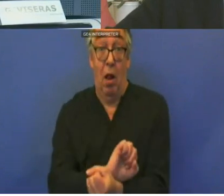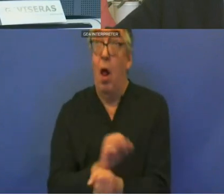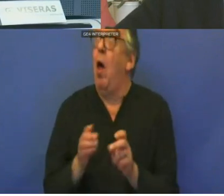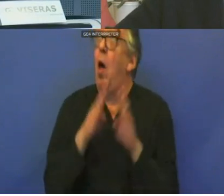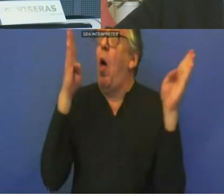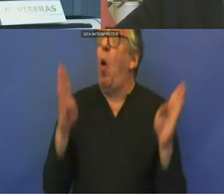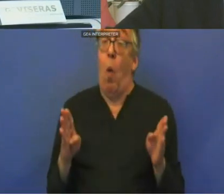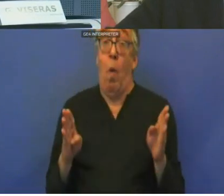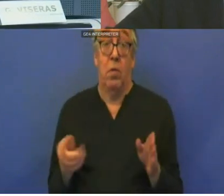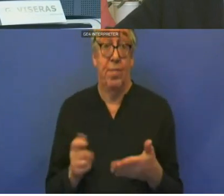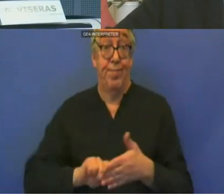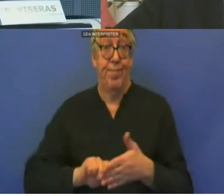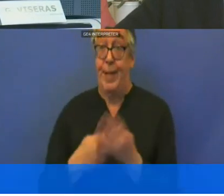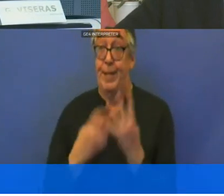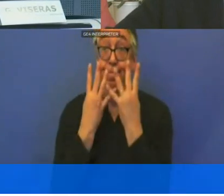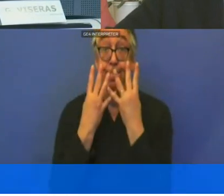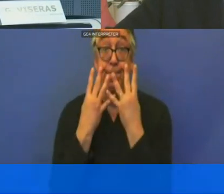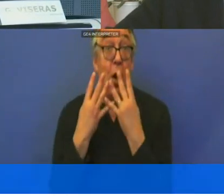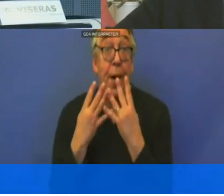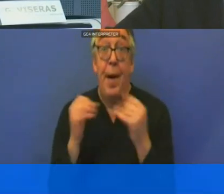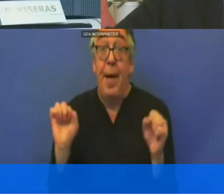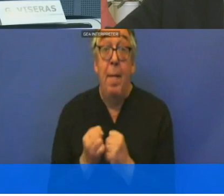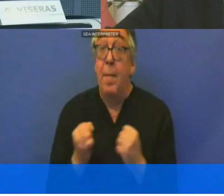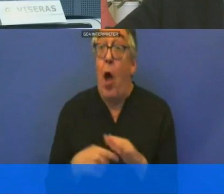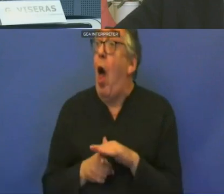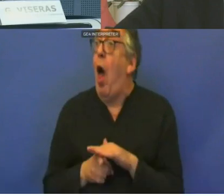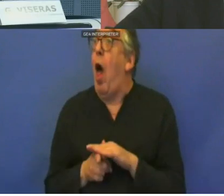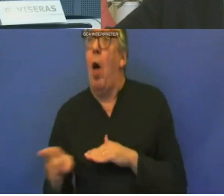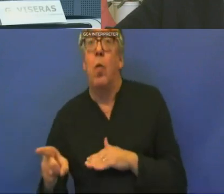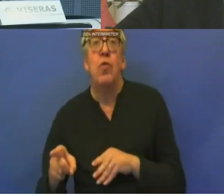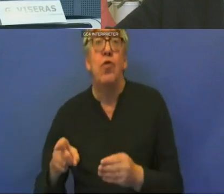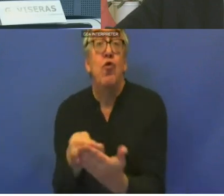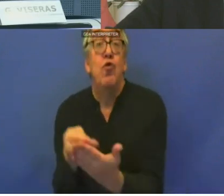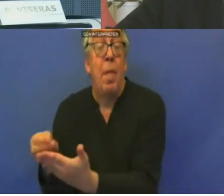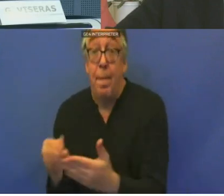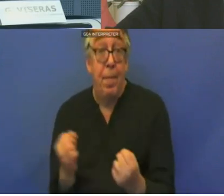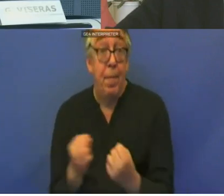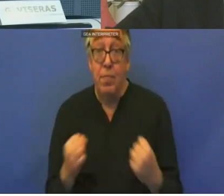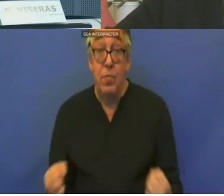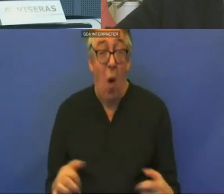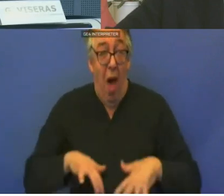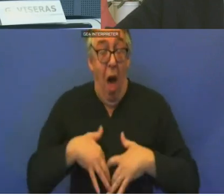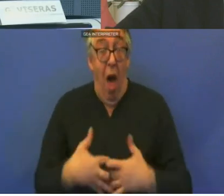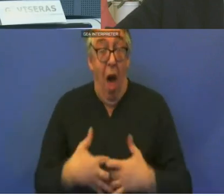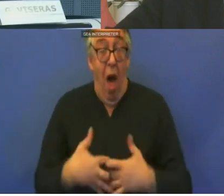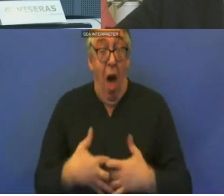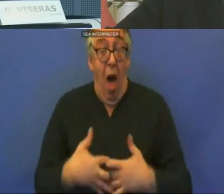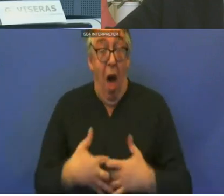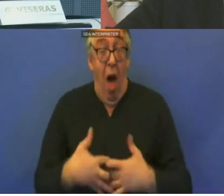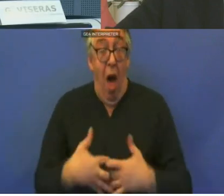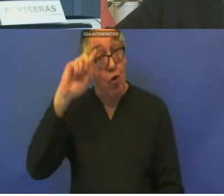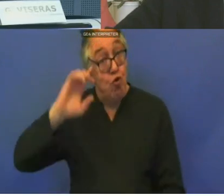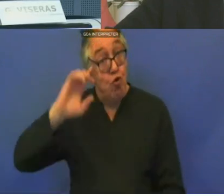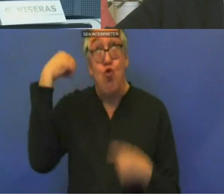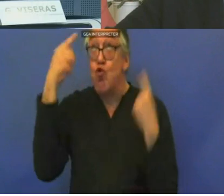to move and to keep a sane head in all of this, while you can't even get